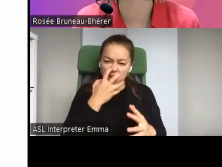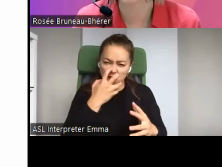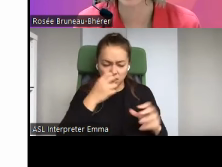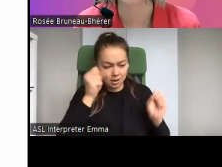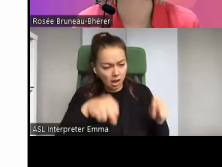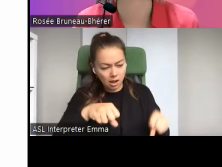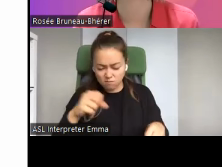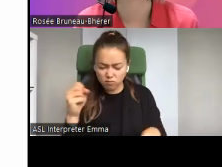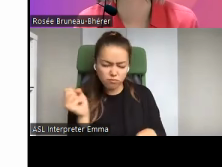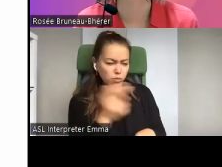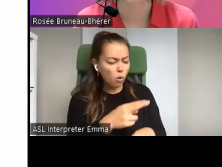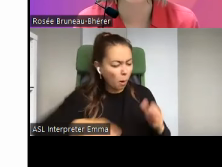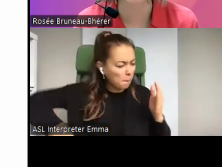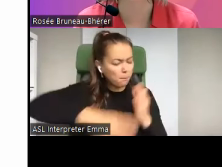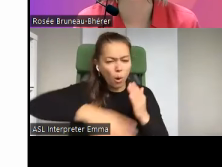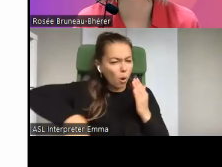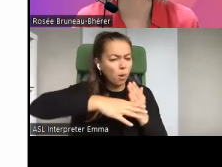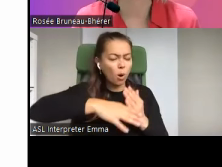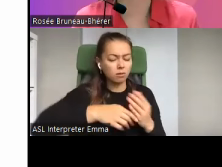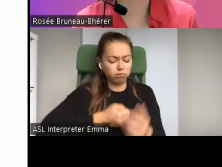to manage life's